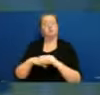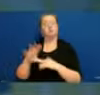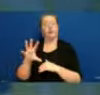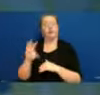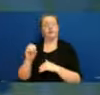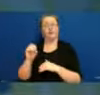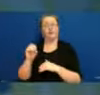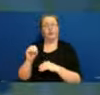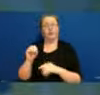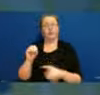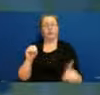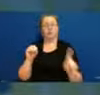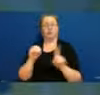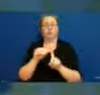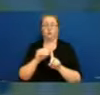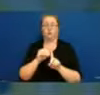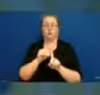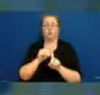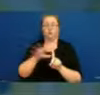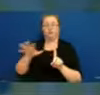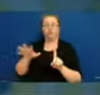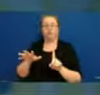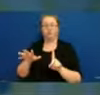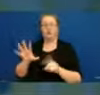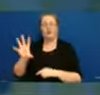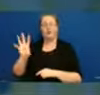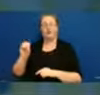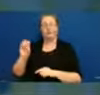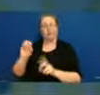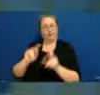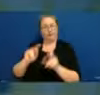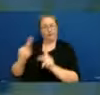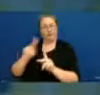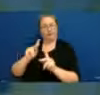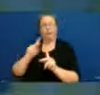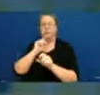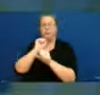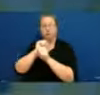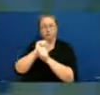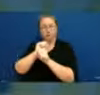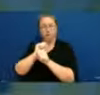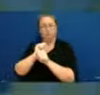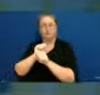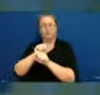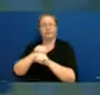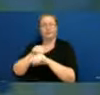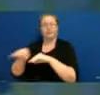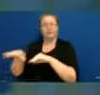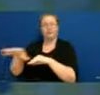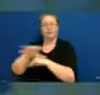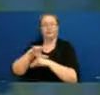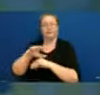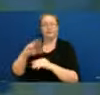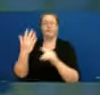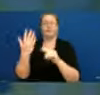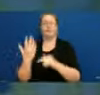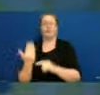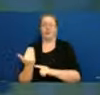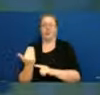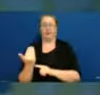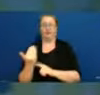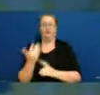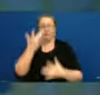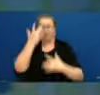be a limit of 50, so 50 additional people were exposed. 15 of those 50 people became positive for